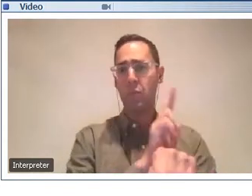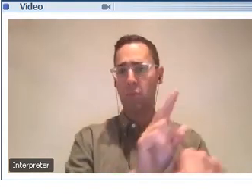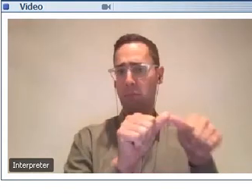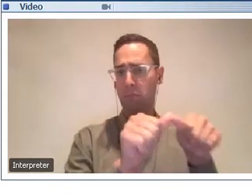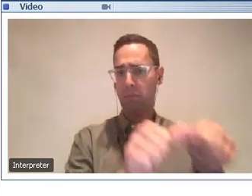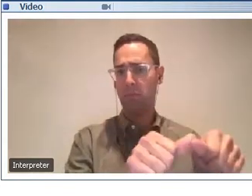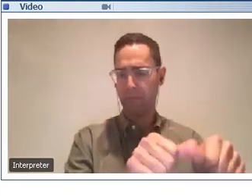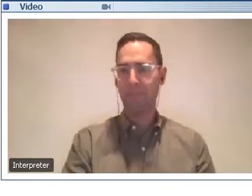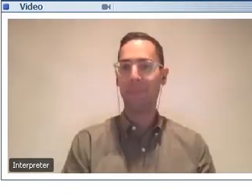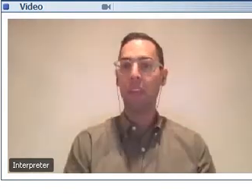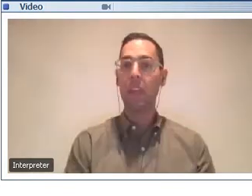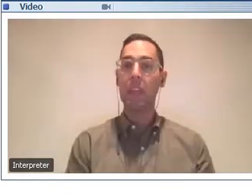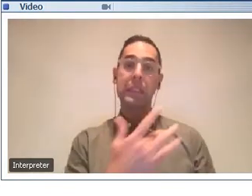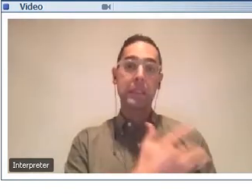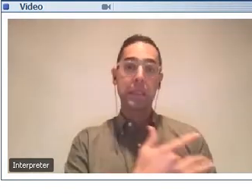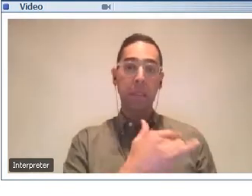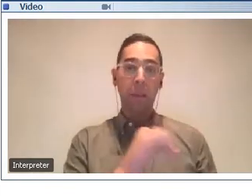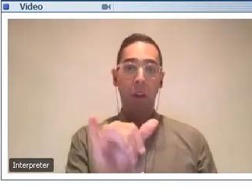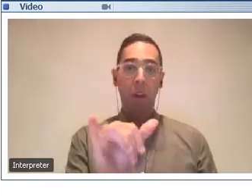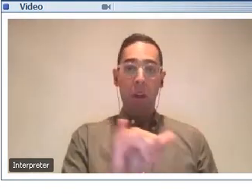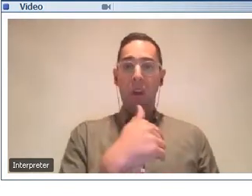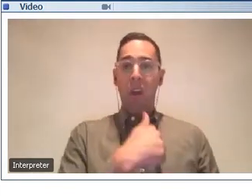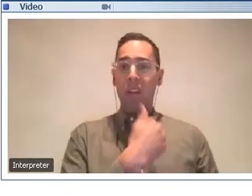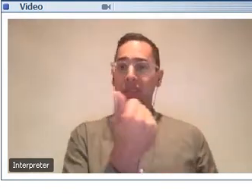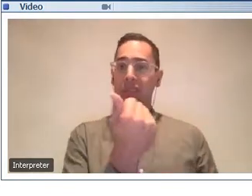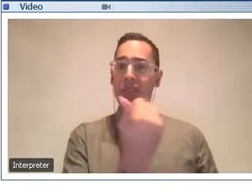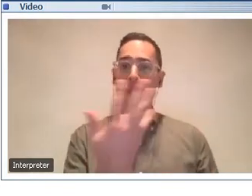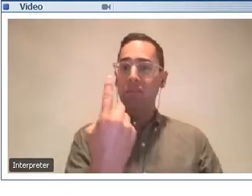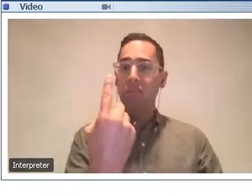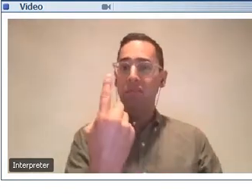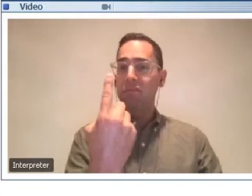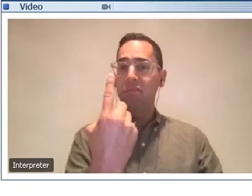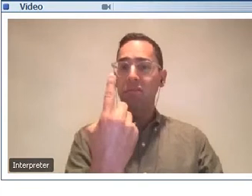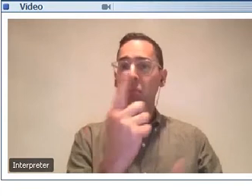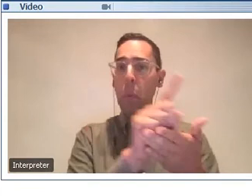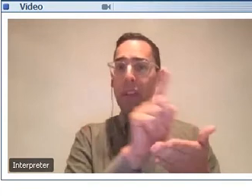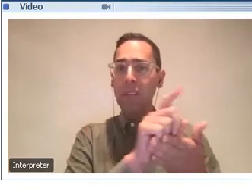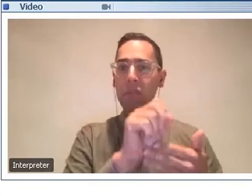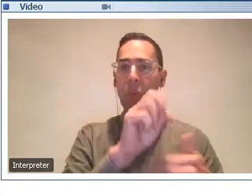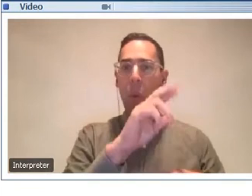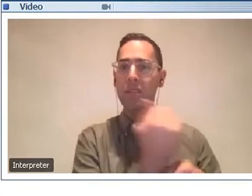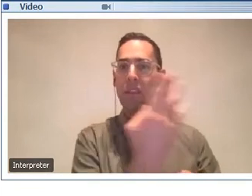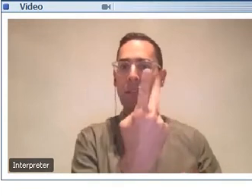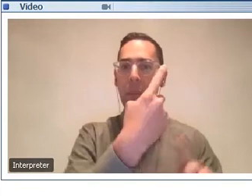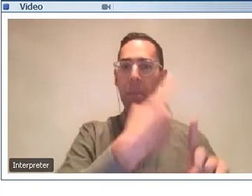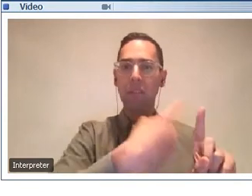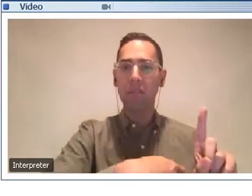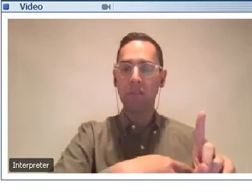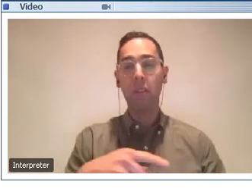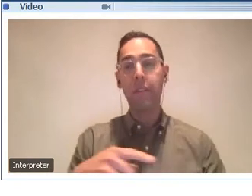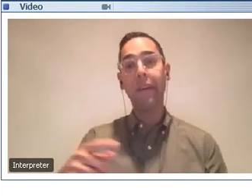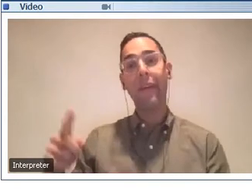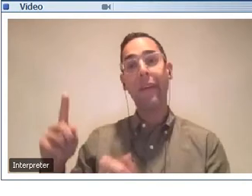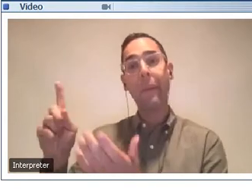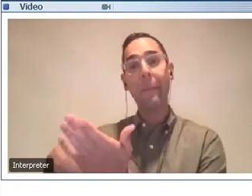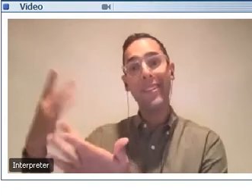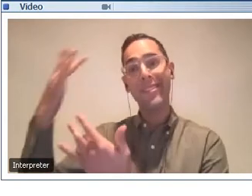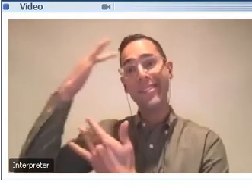weeks or months, unlike paid sick days, which we often think about as being measured in hours or